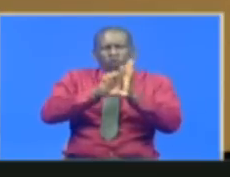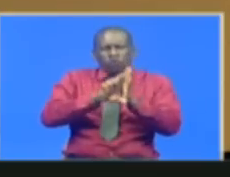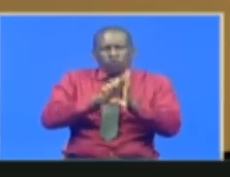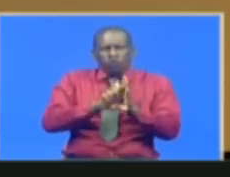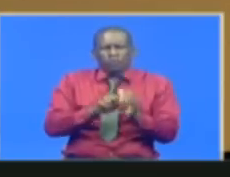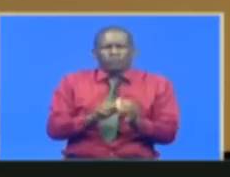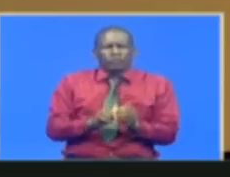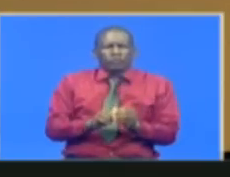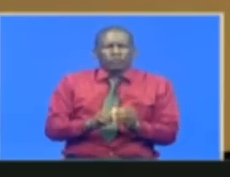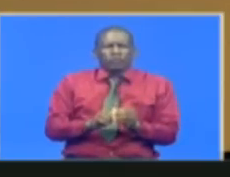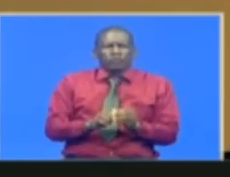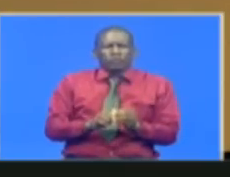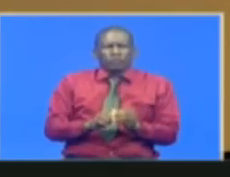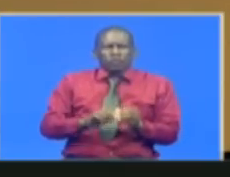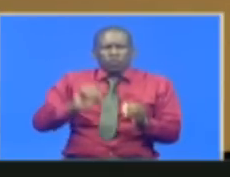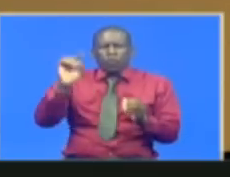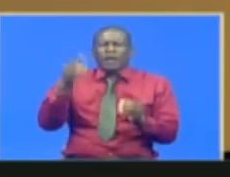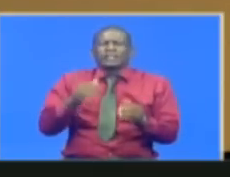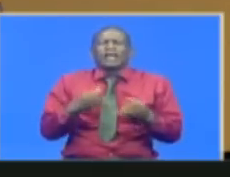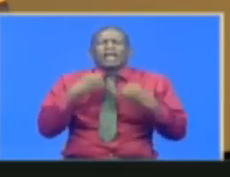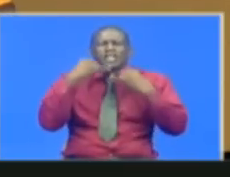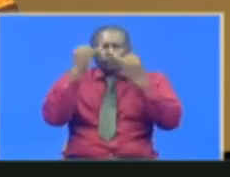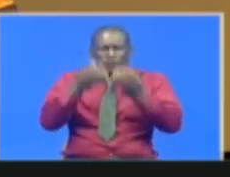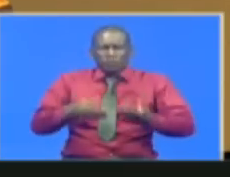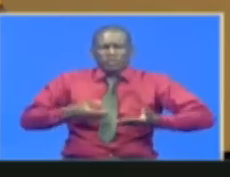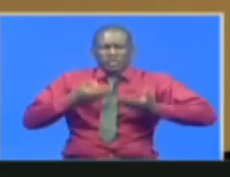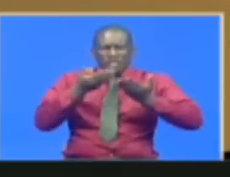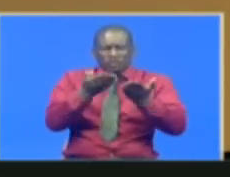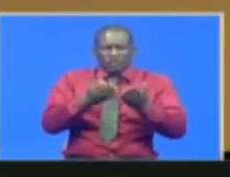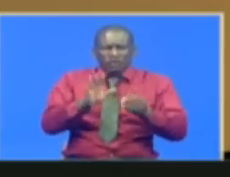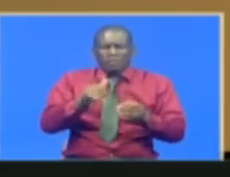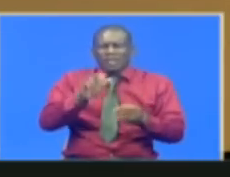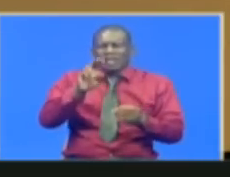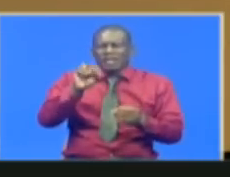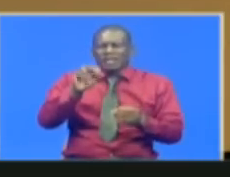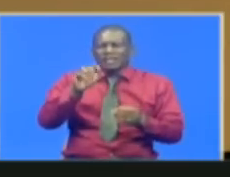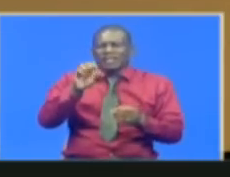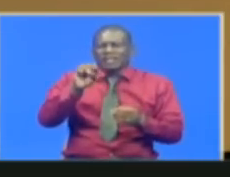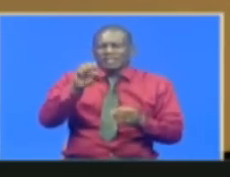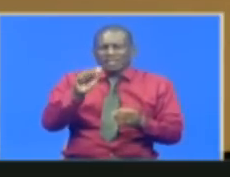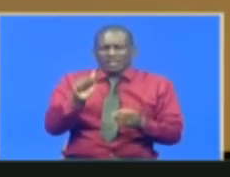once the notice is given by any TSA.